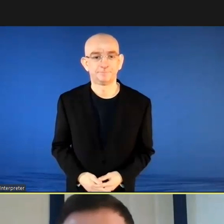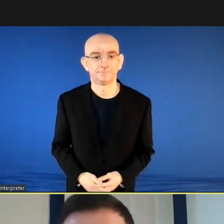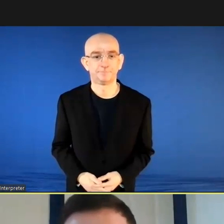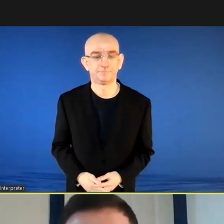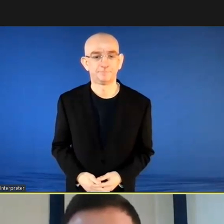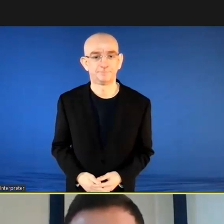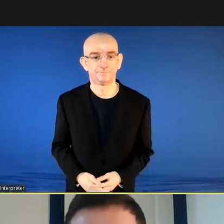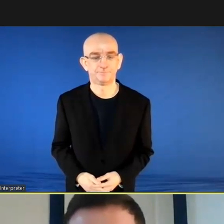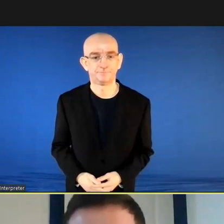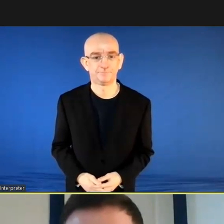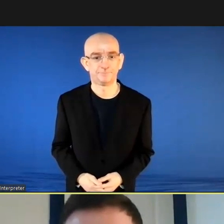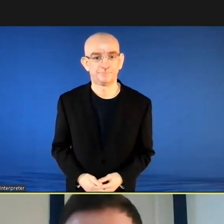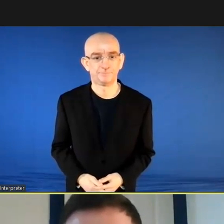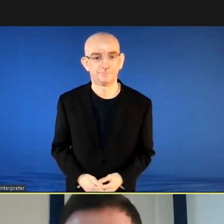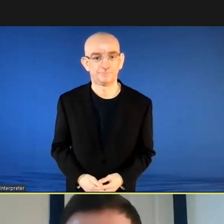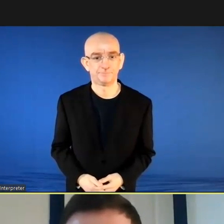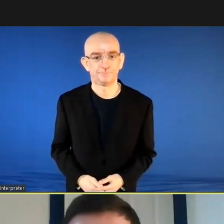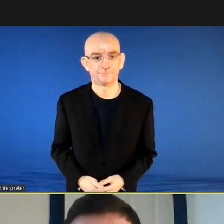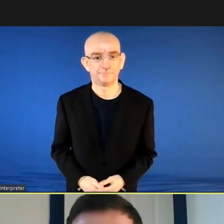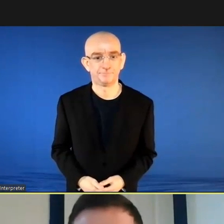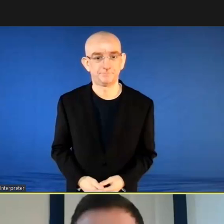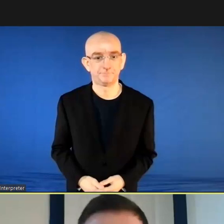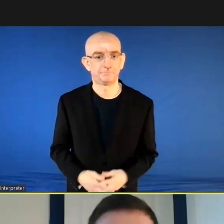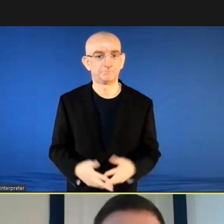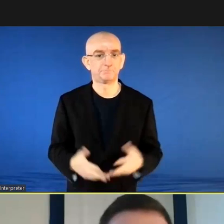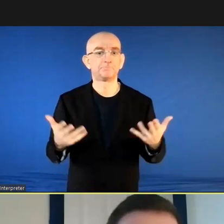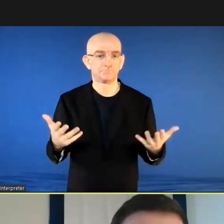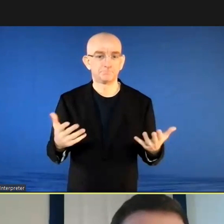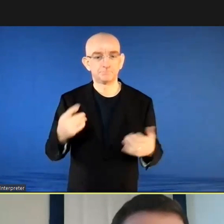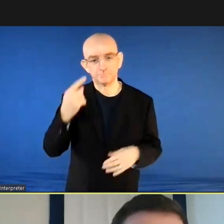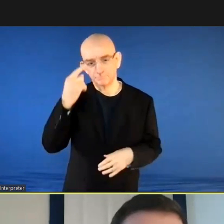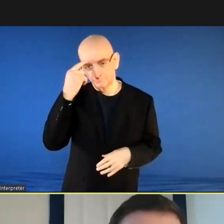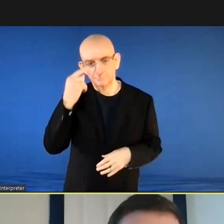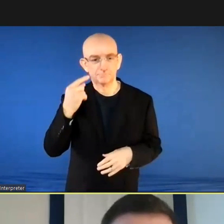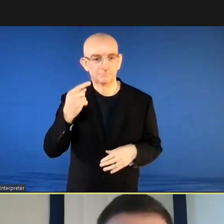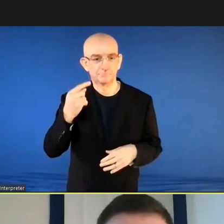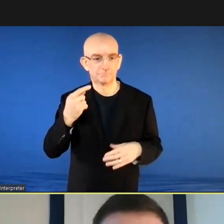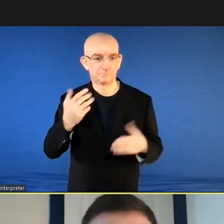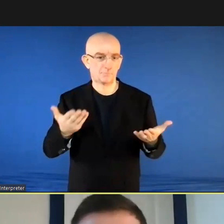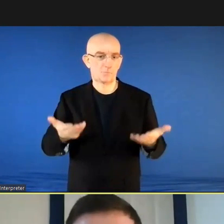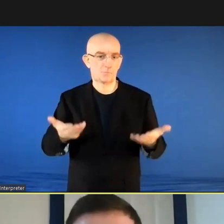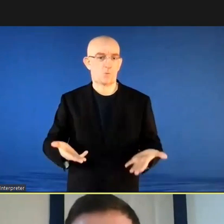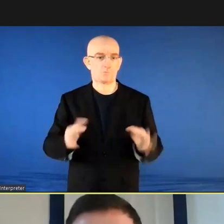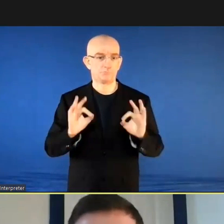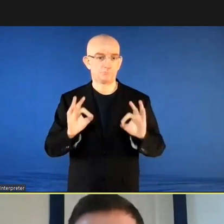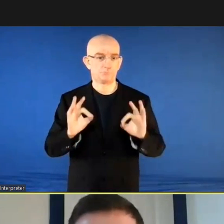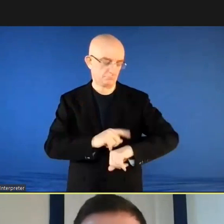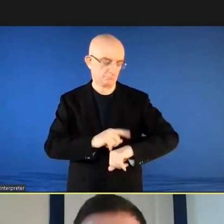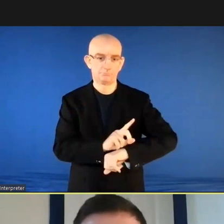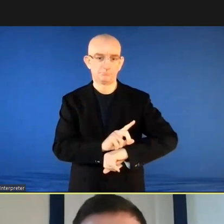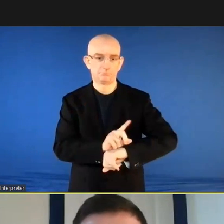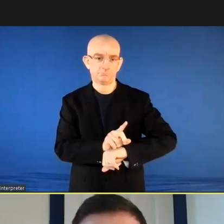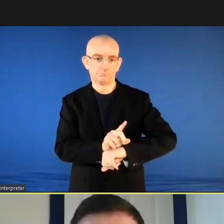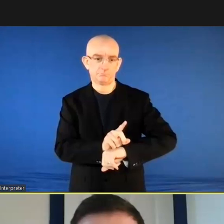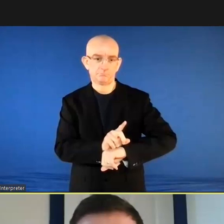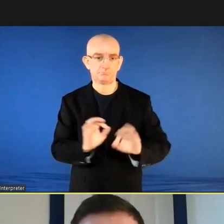So I think we'll make a start now. It's 1 minute past. So welcome to today's event with Deaf